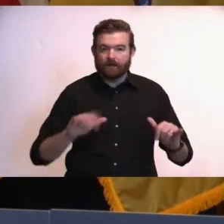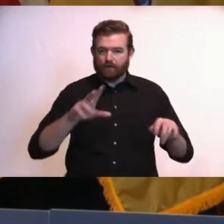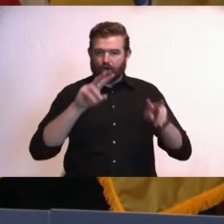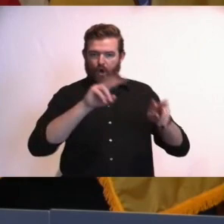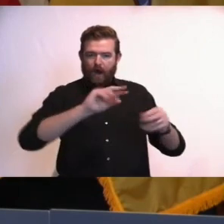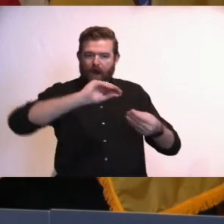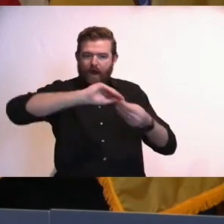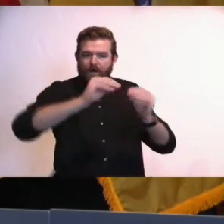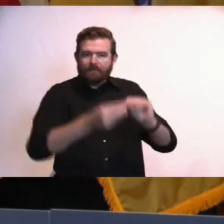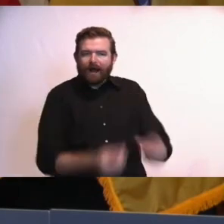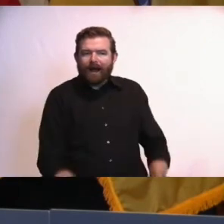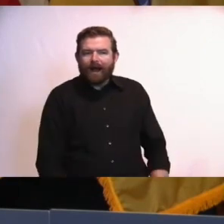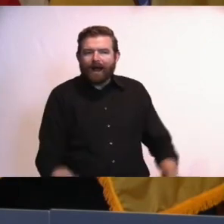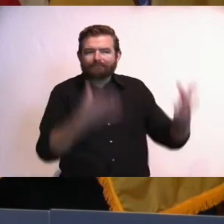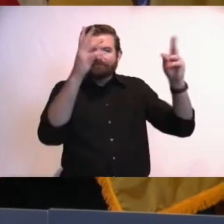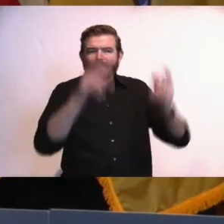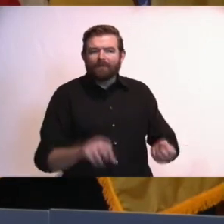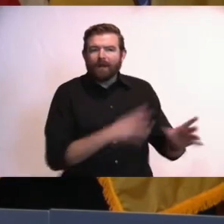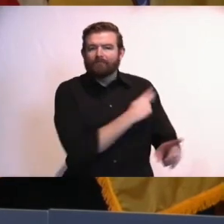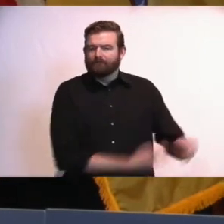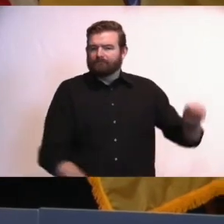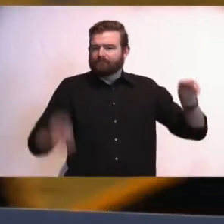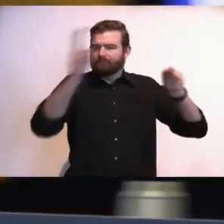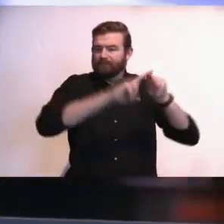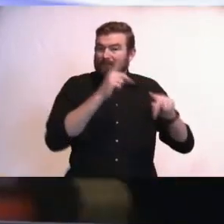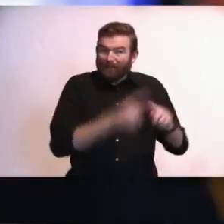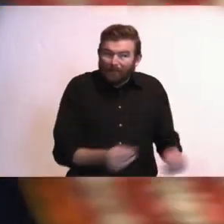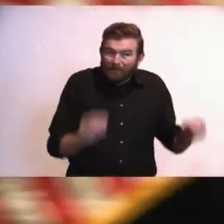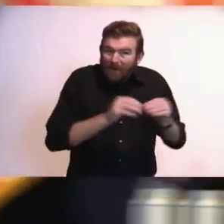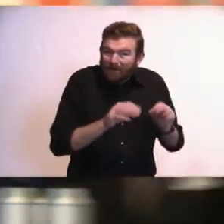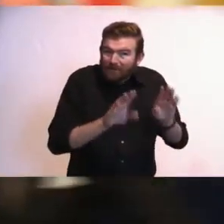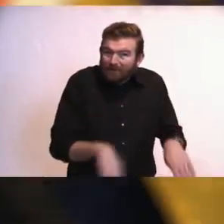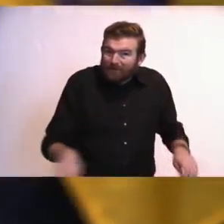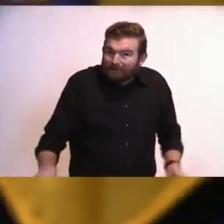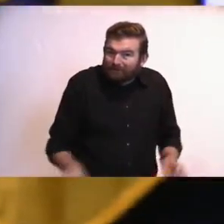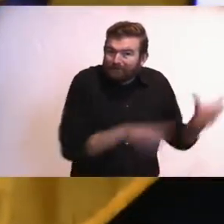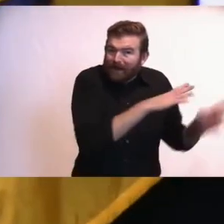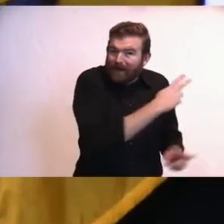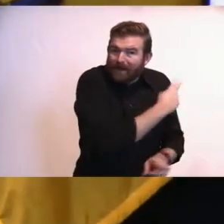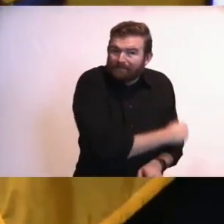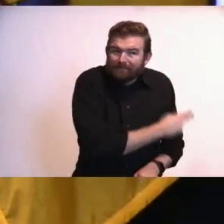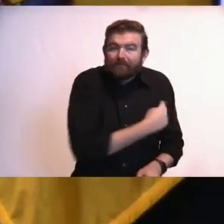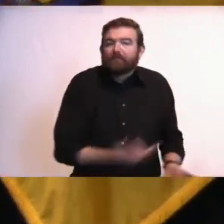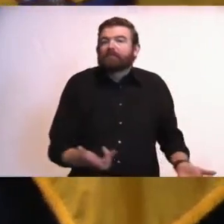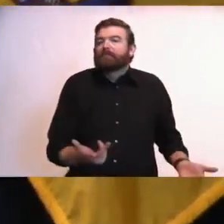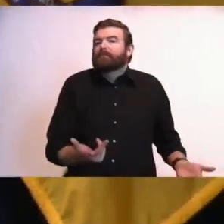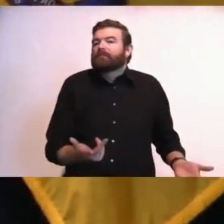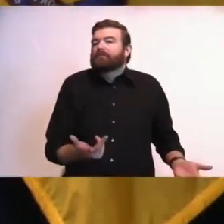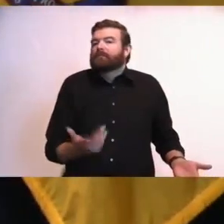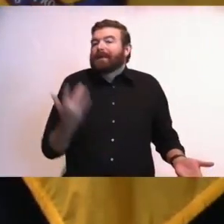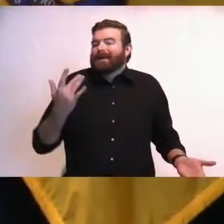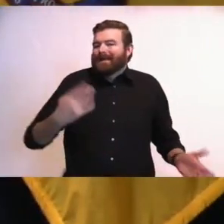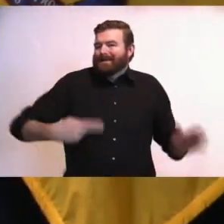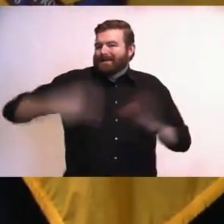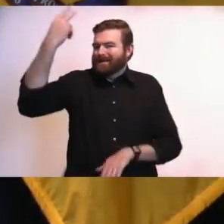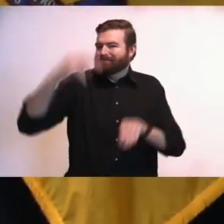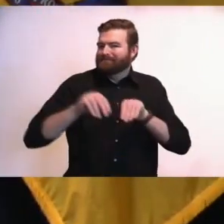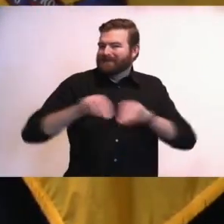the larger denominator. Thank you for that. Thank you, Dustin. Alex, good afternoon. Good